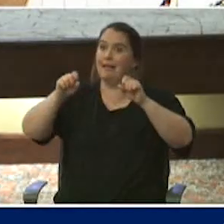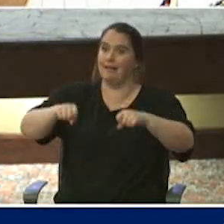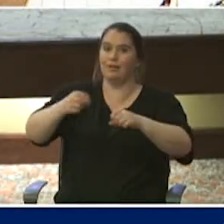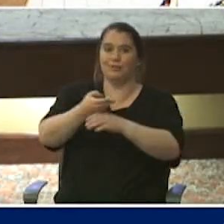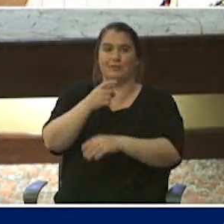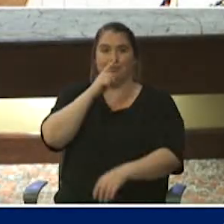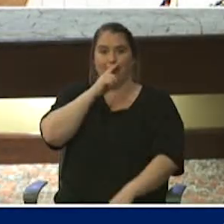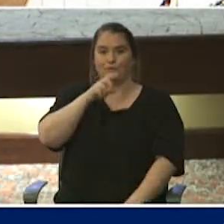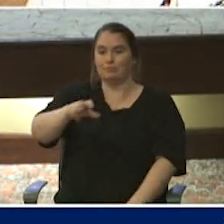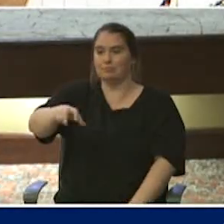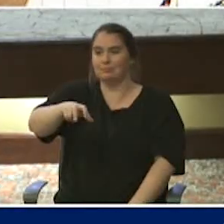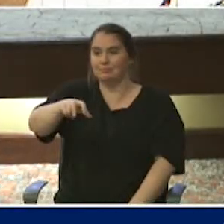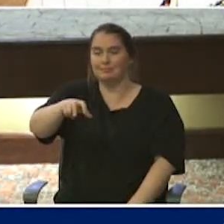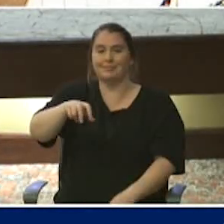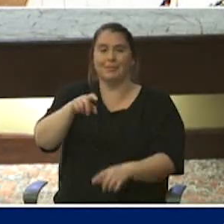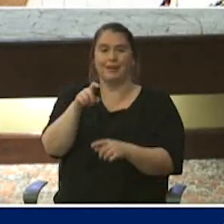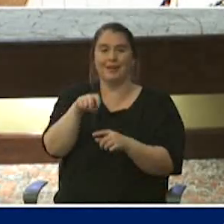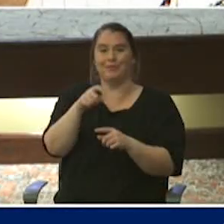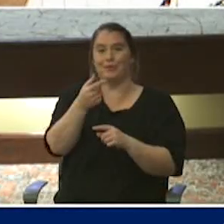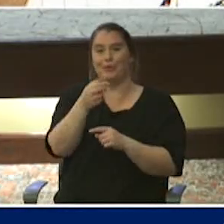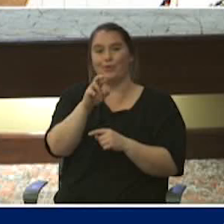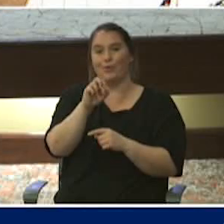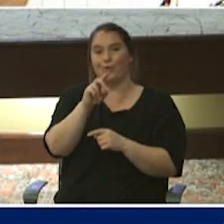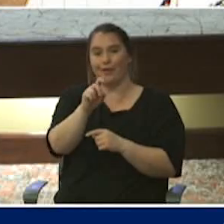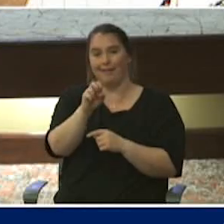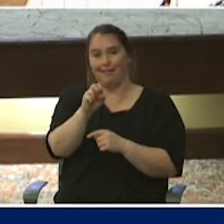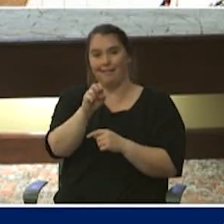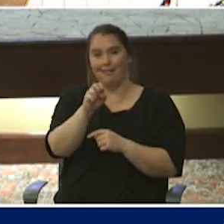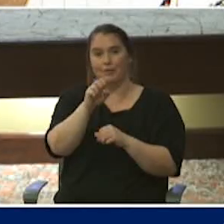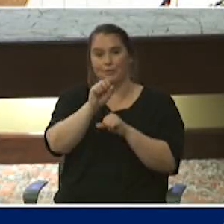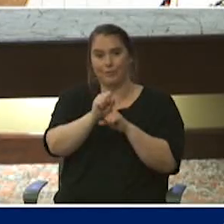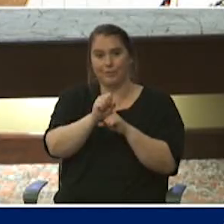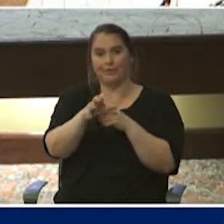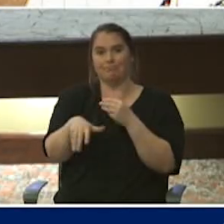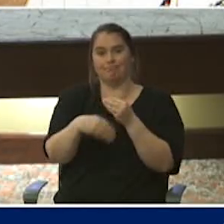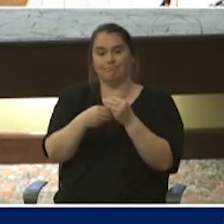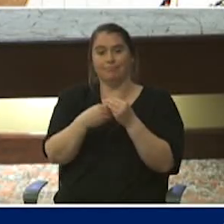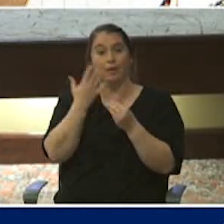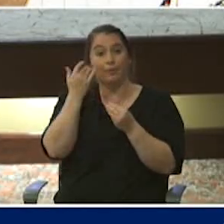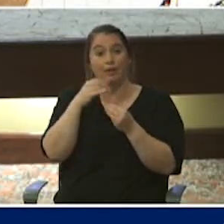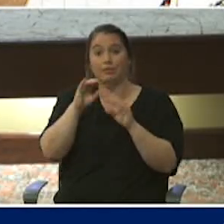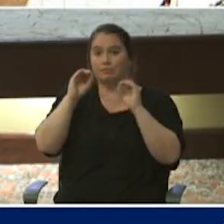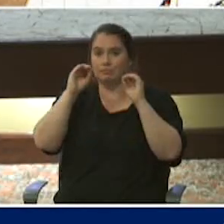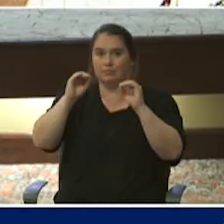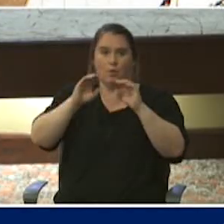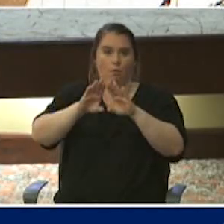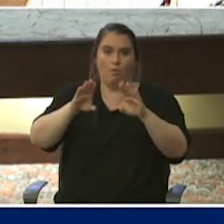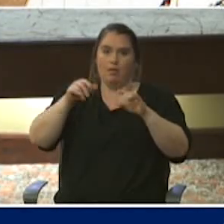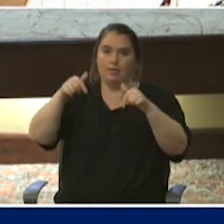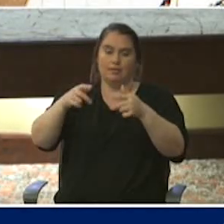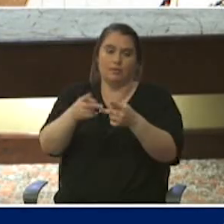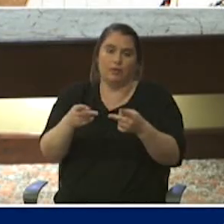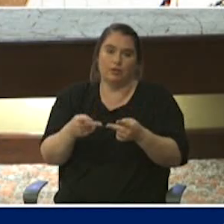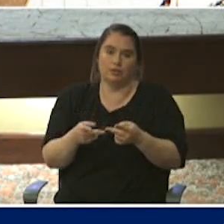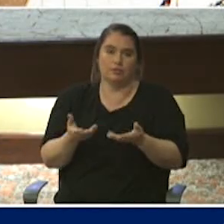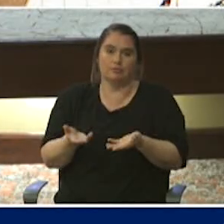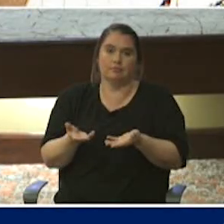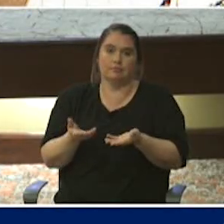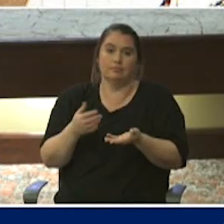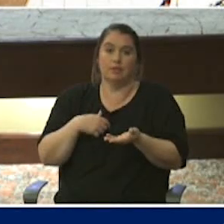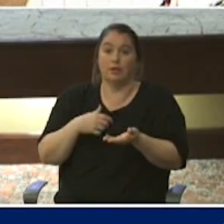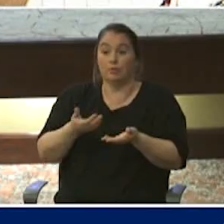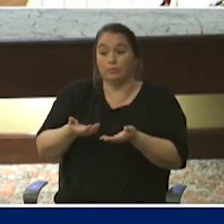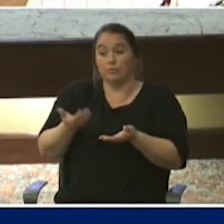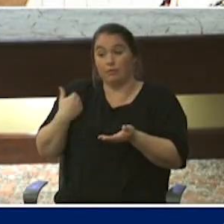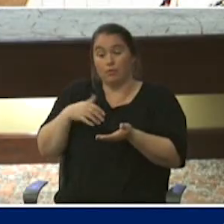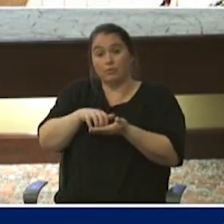regrading work in here because right now there is no wall at this location. It was removed as a part